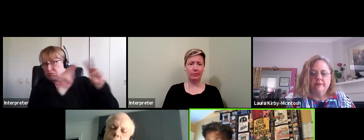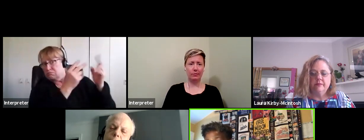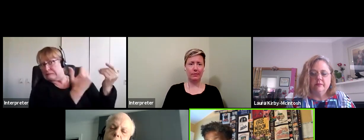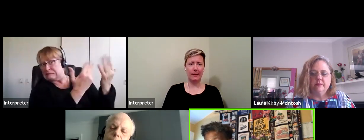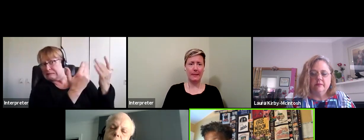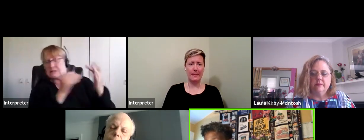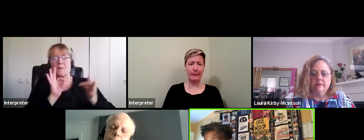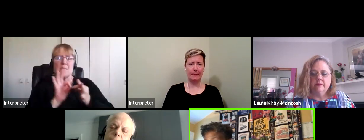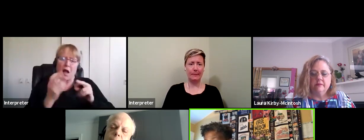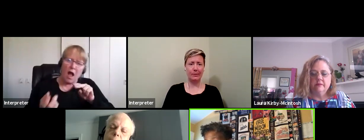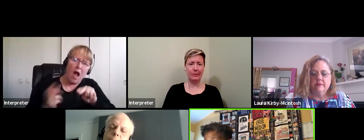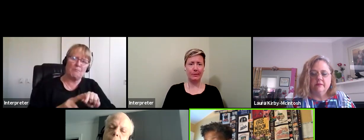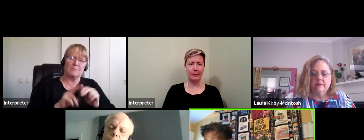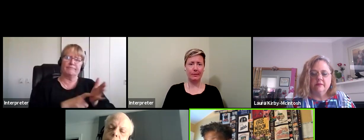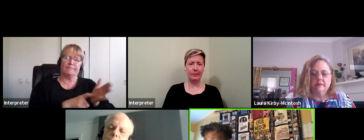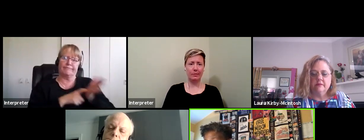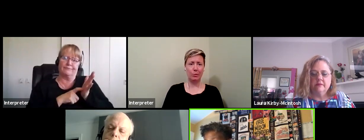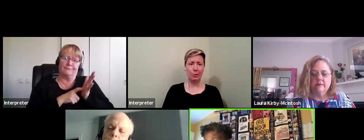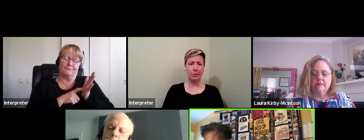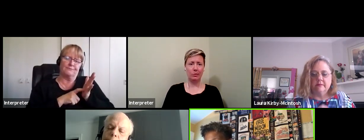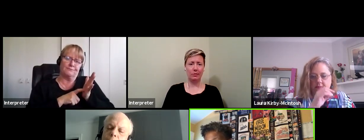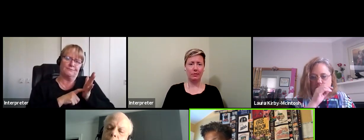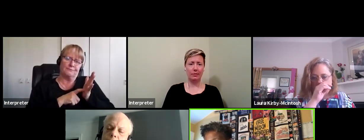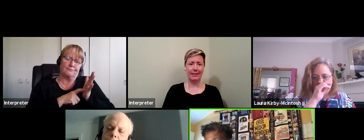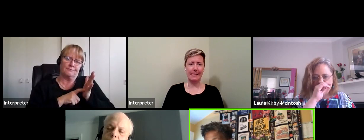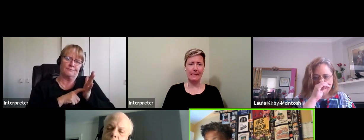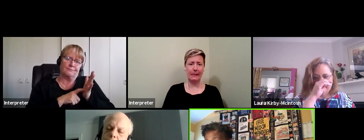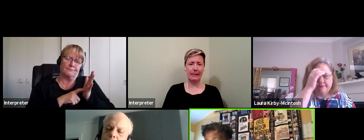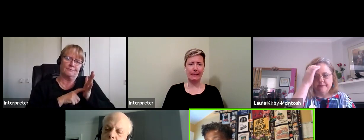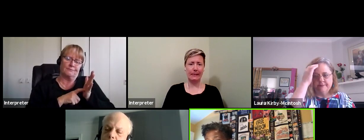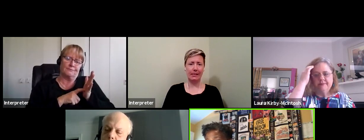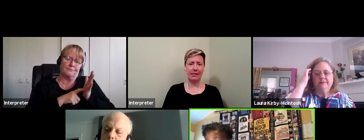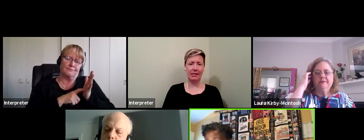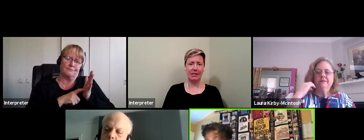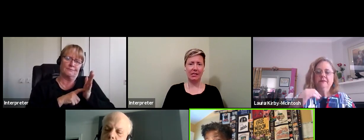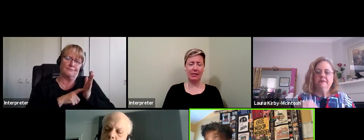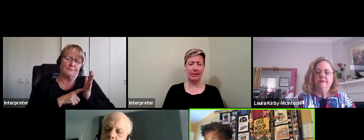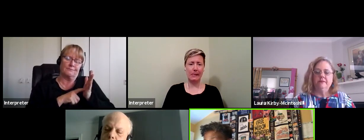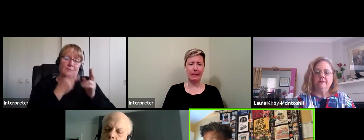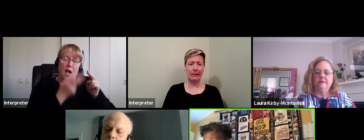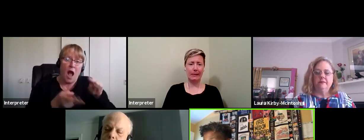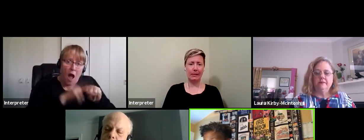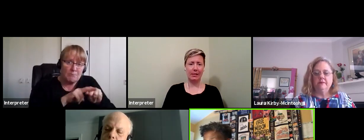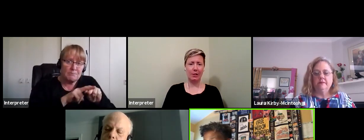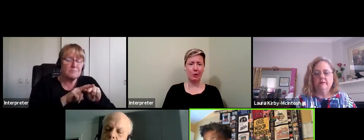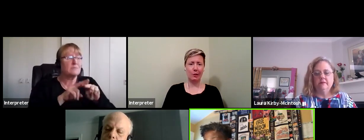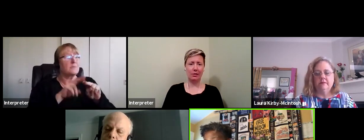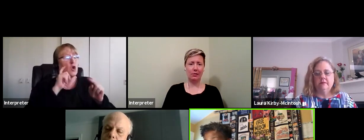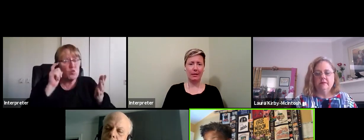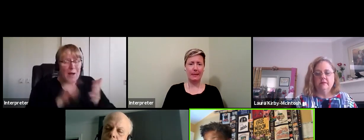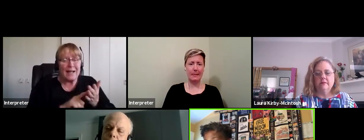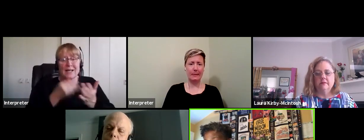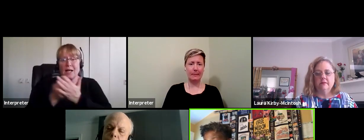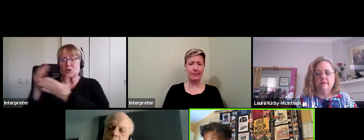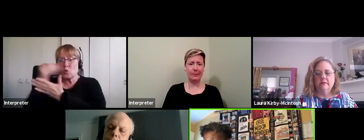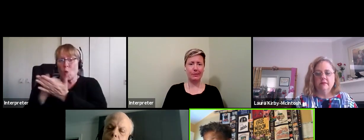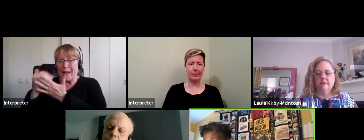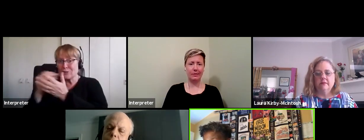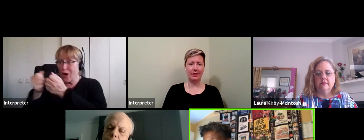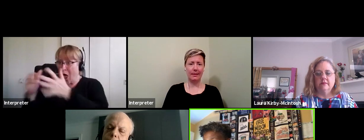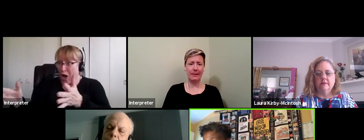rates should be increased to be more representative of a wage replacement program on which someone